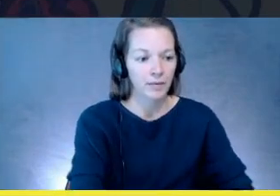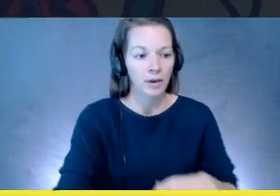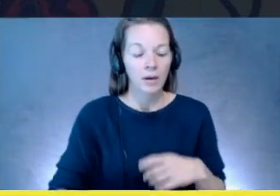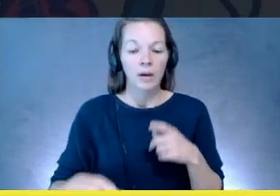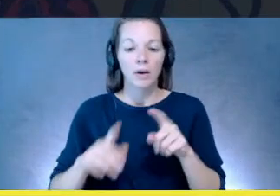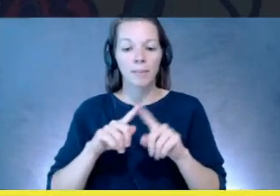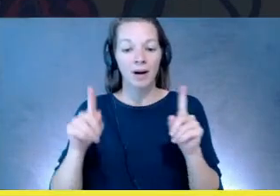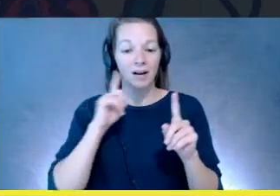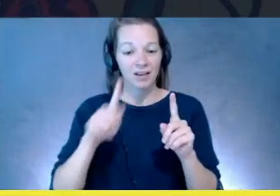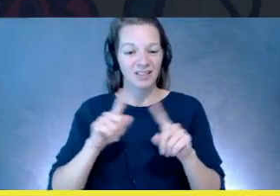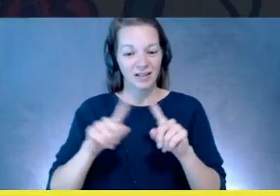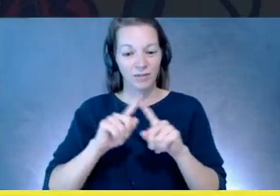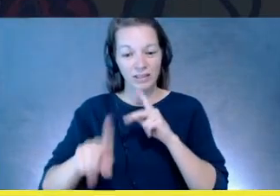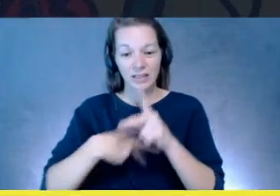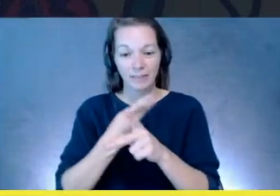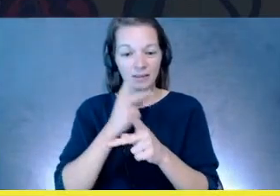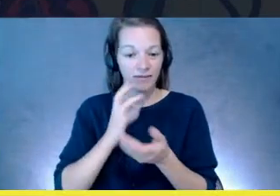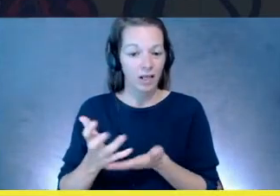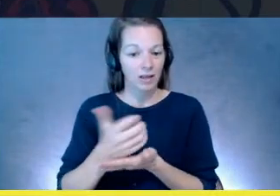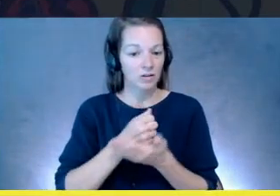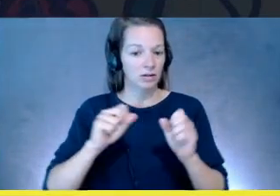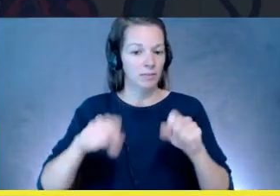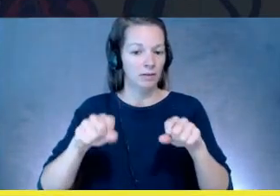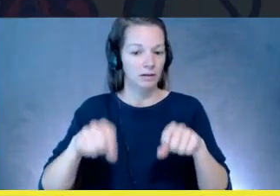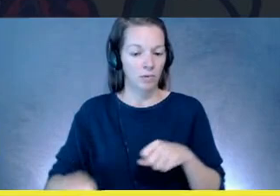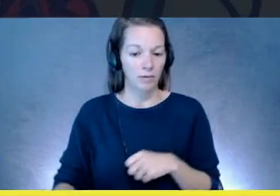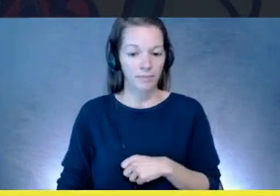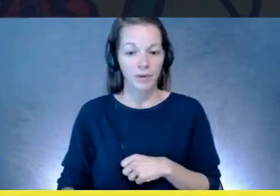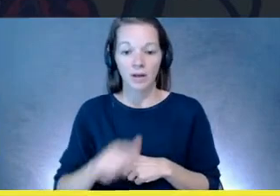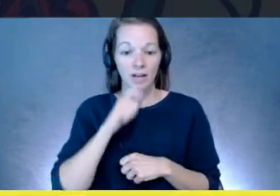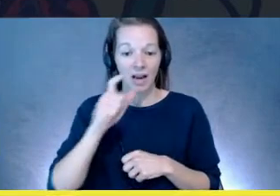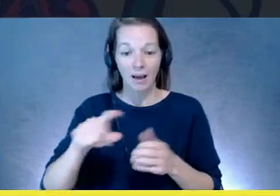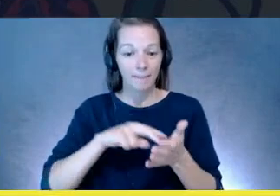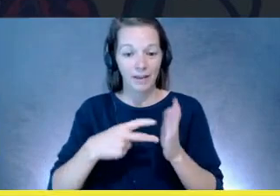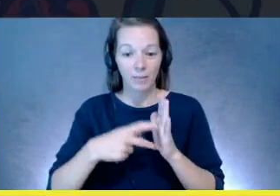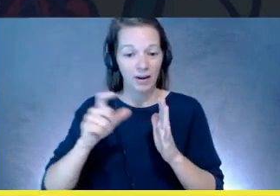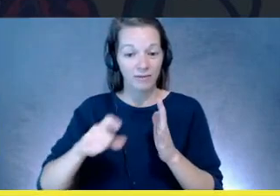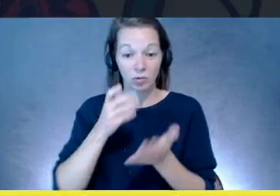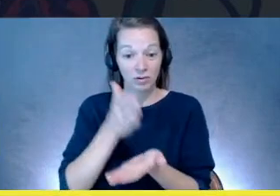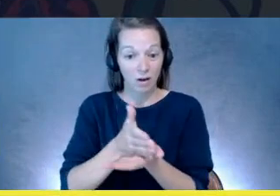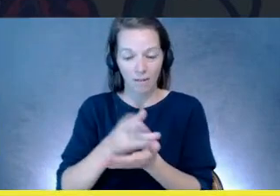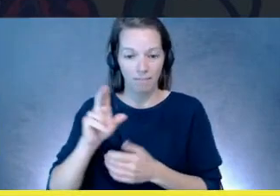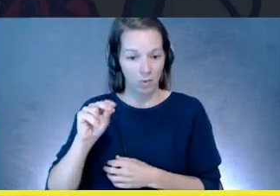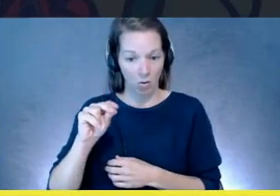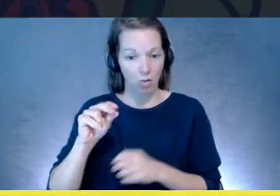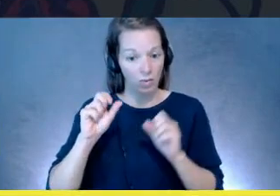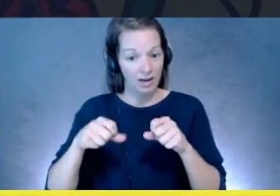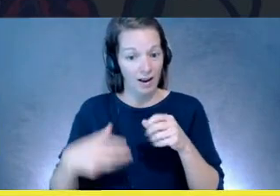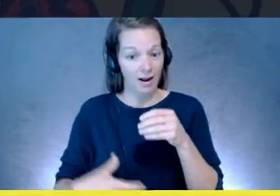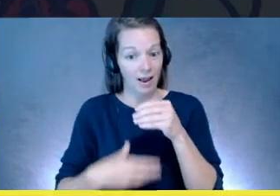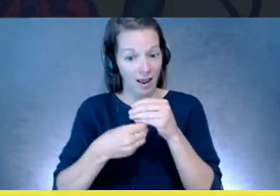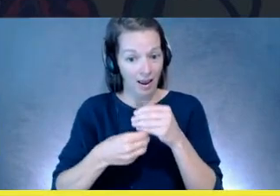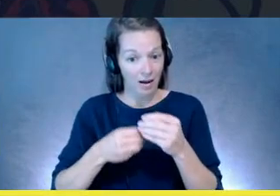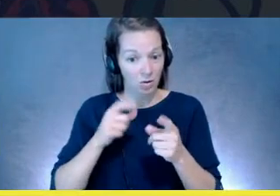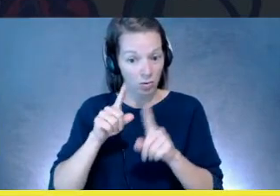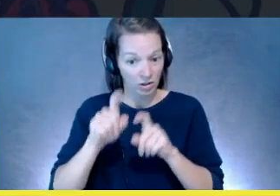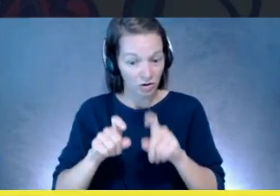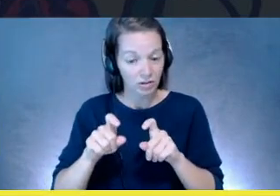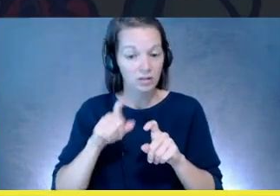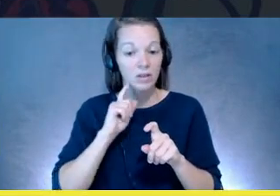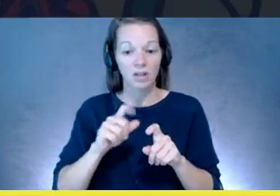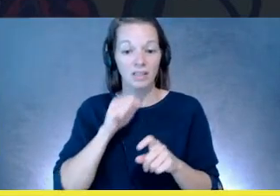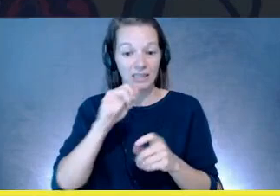as possible. It does not mean that we have to stop there. We can add questions, and it does not mean